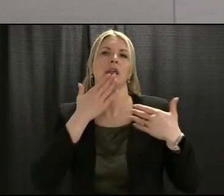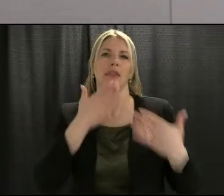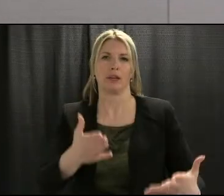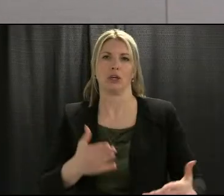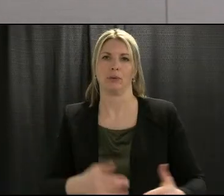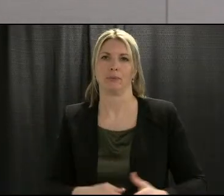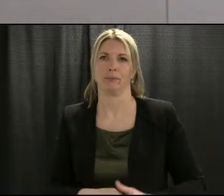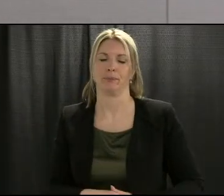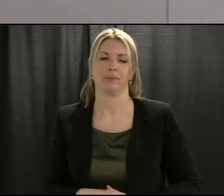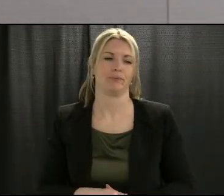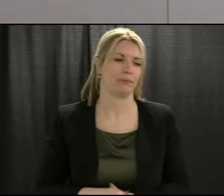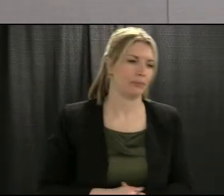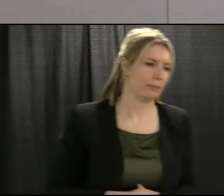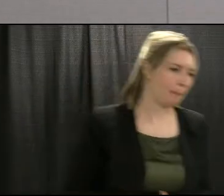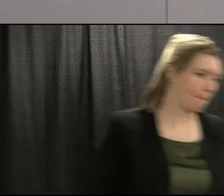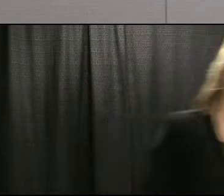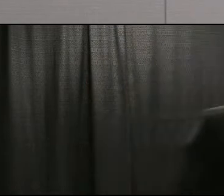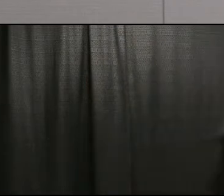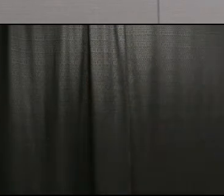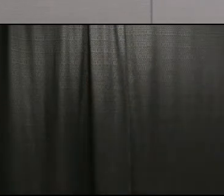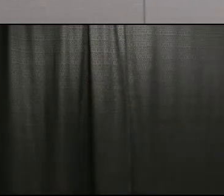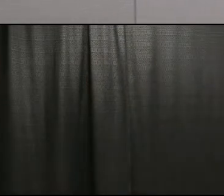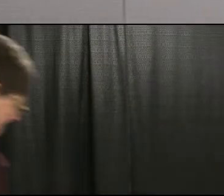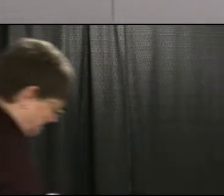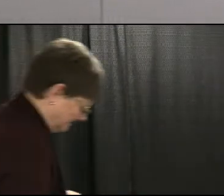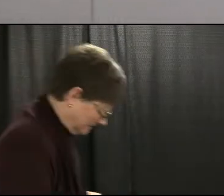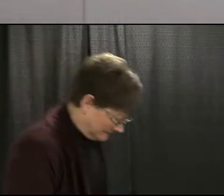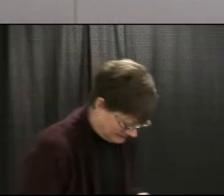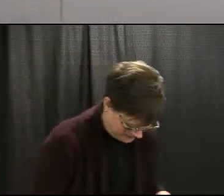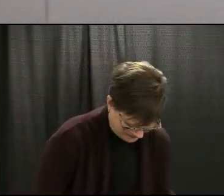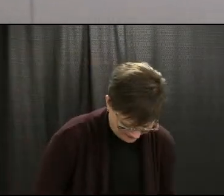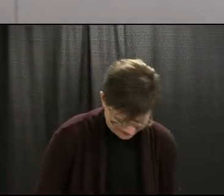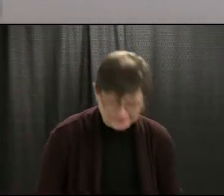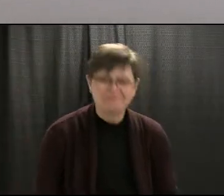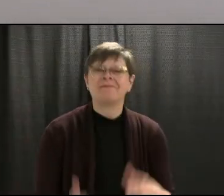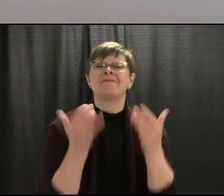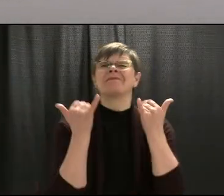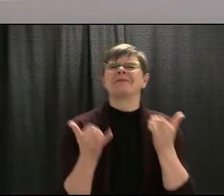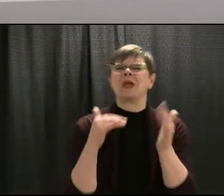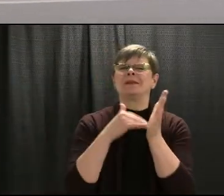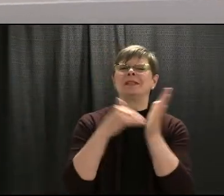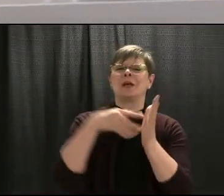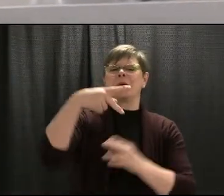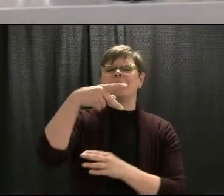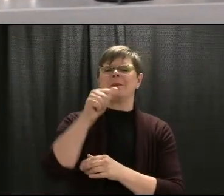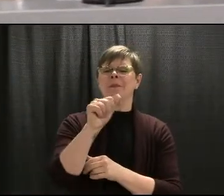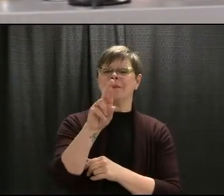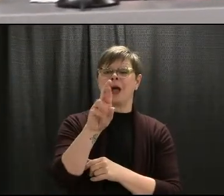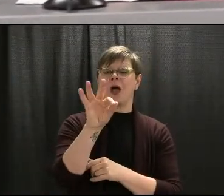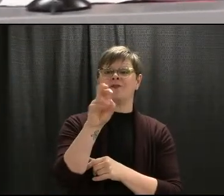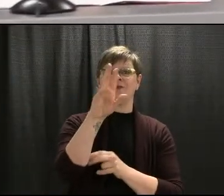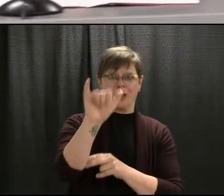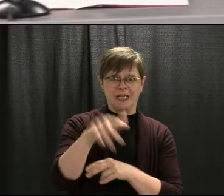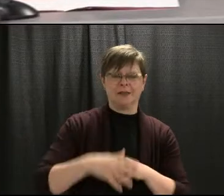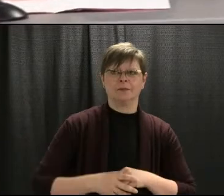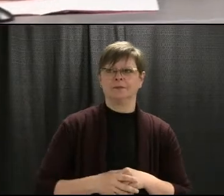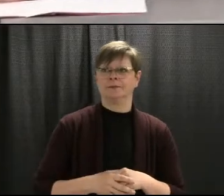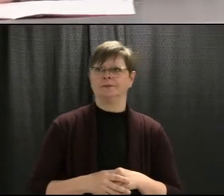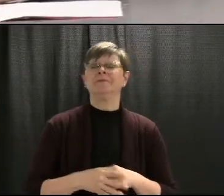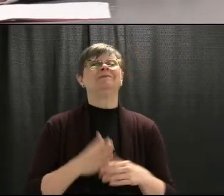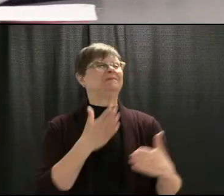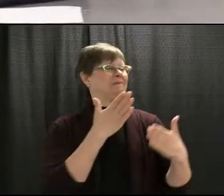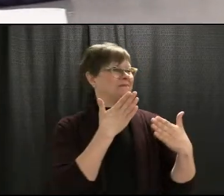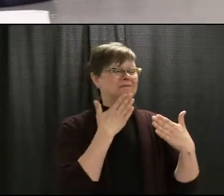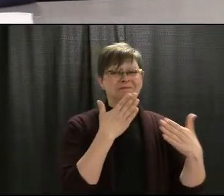I now invite Dr. Parfrey to say a few words. Certainly. Thank you very much for the invitation to